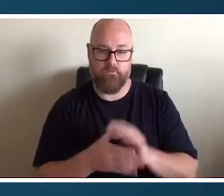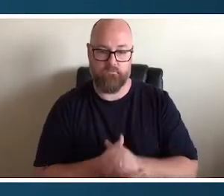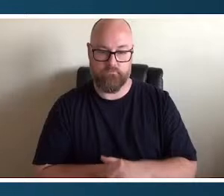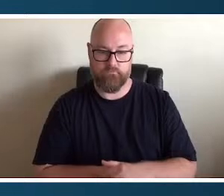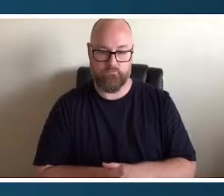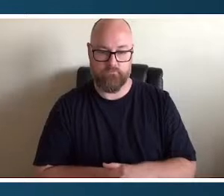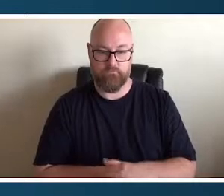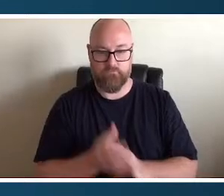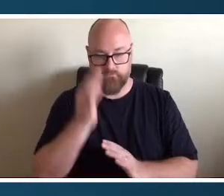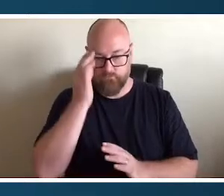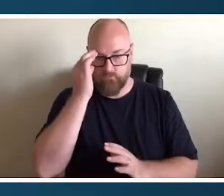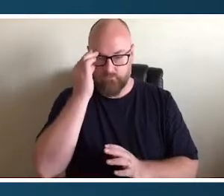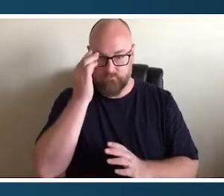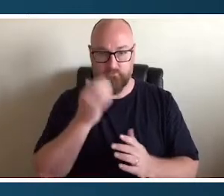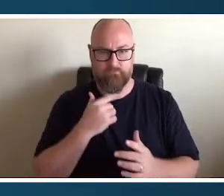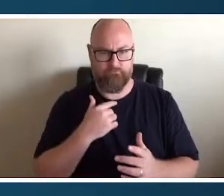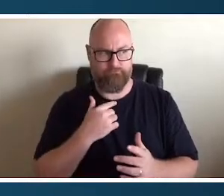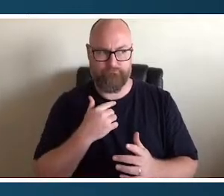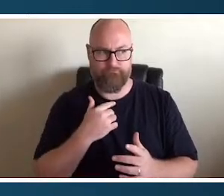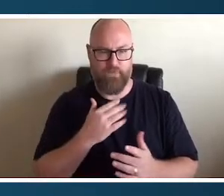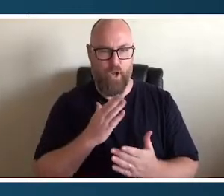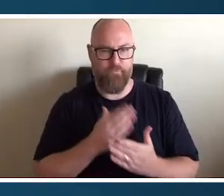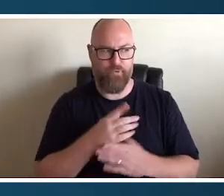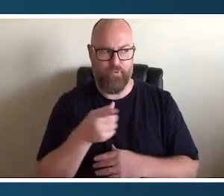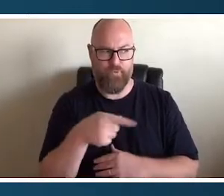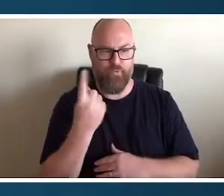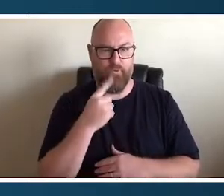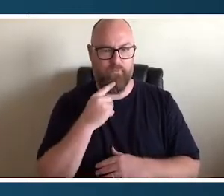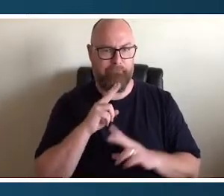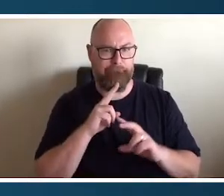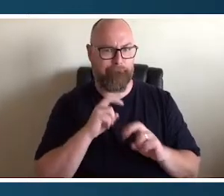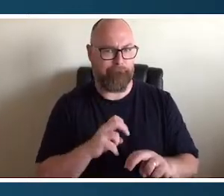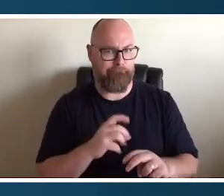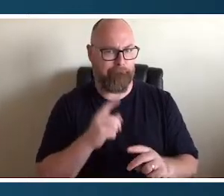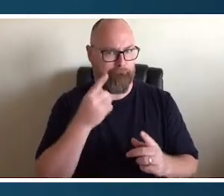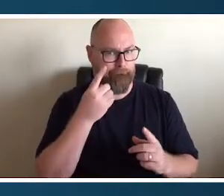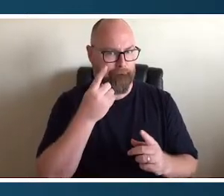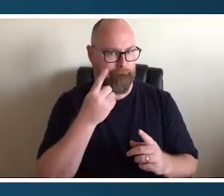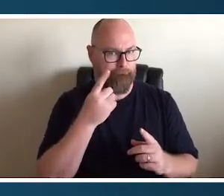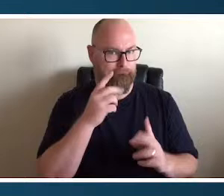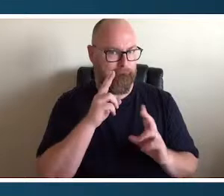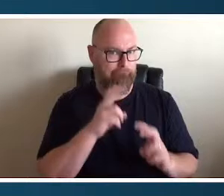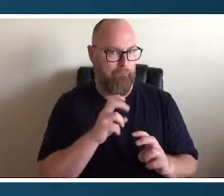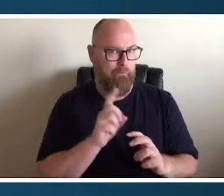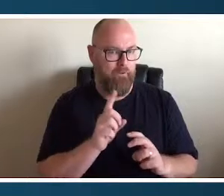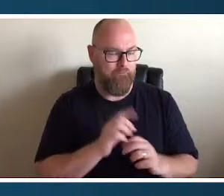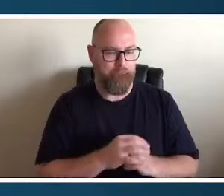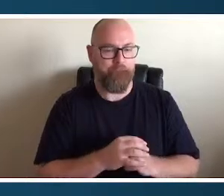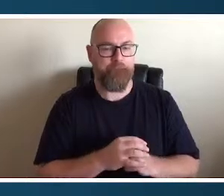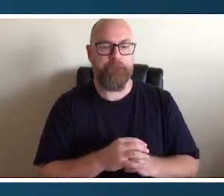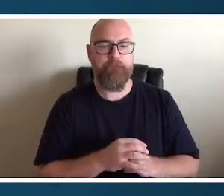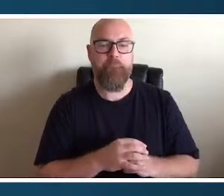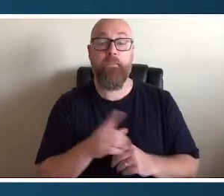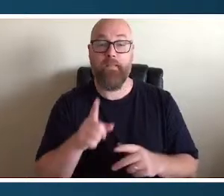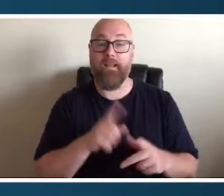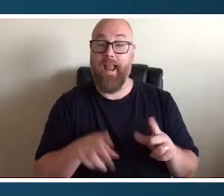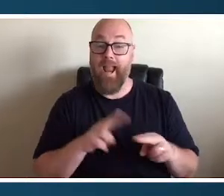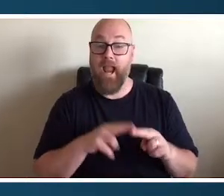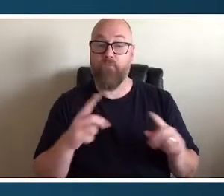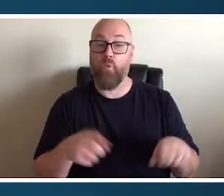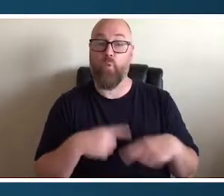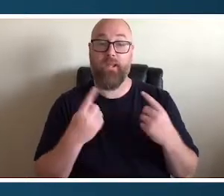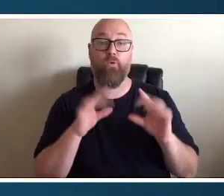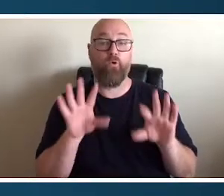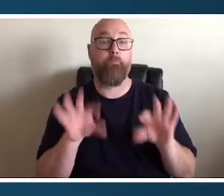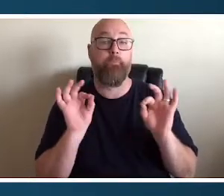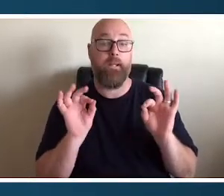I'm sure a lot of us in the room will have to look that one up. Maybe some won't. However, if we were to pick a